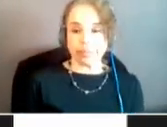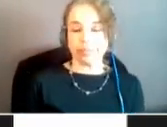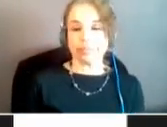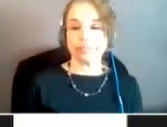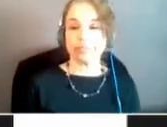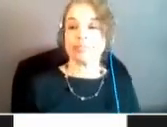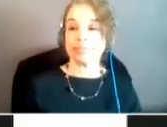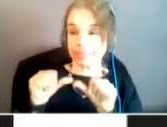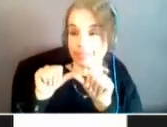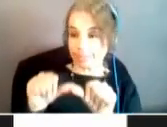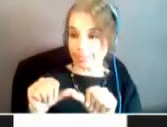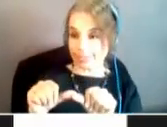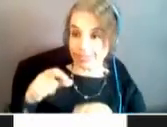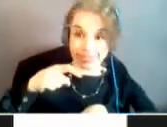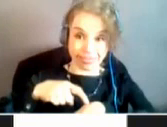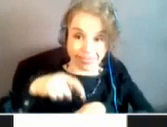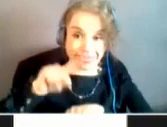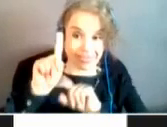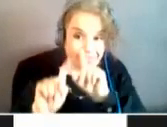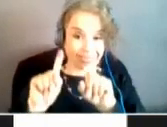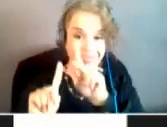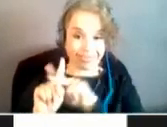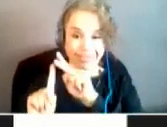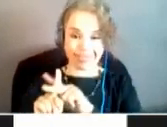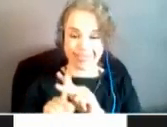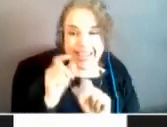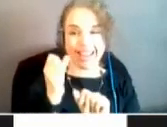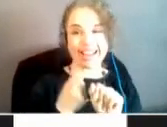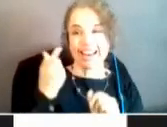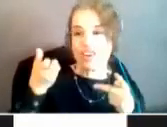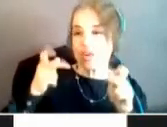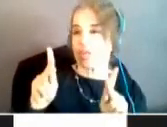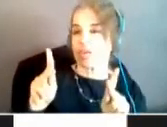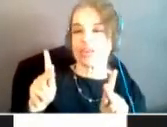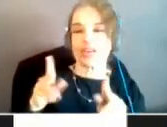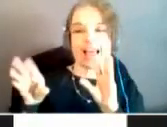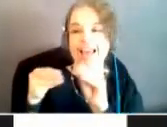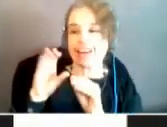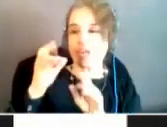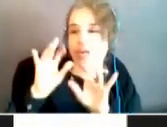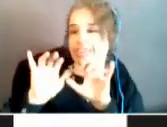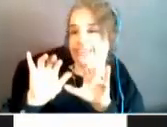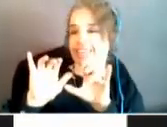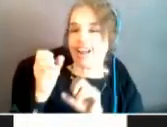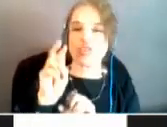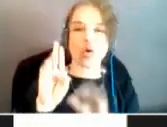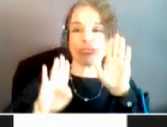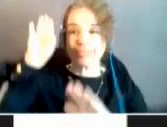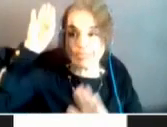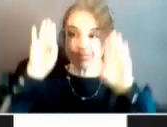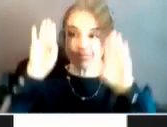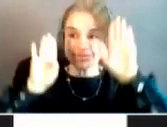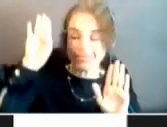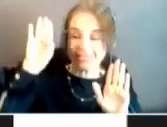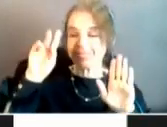I'll continue to fill the time until there are questions that come up. I just want to give everyone an opportunity to either add it in the chat or raise your hand on